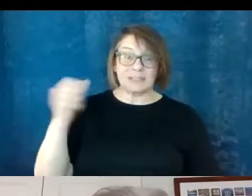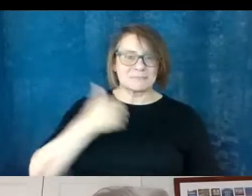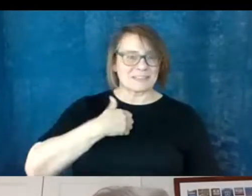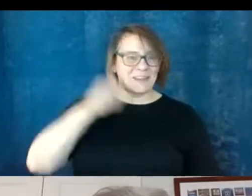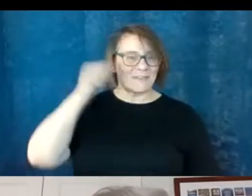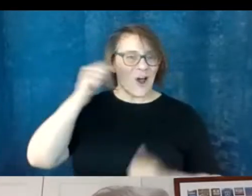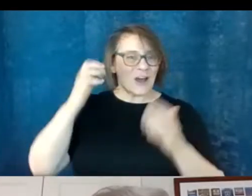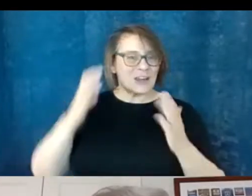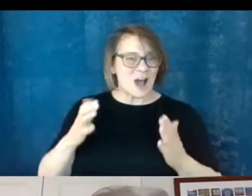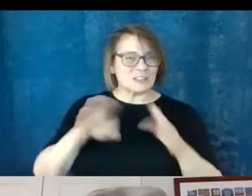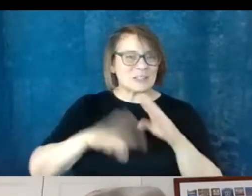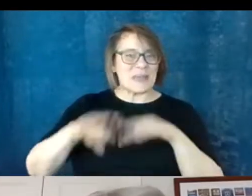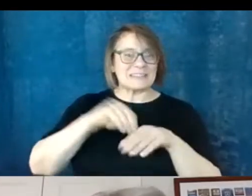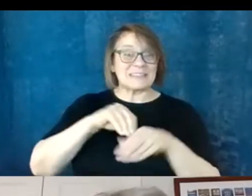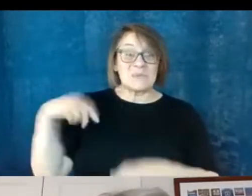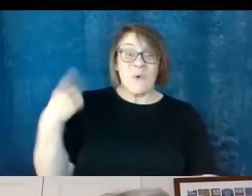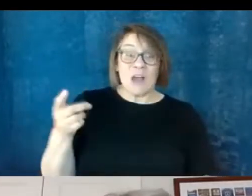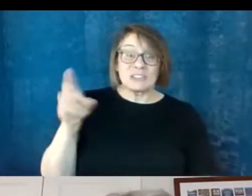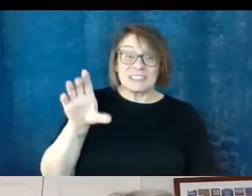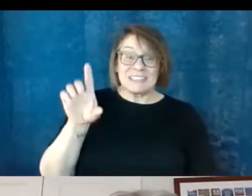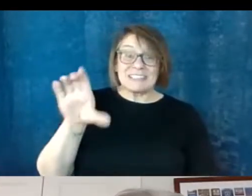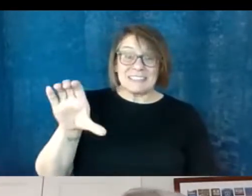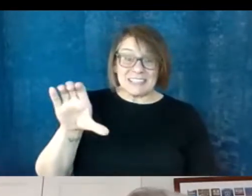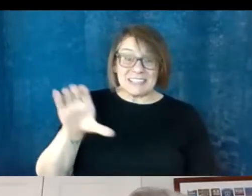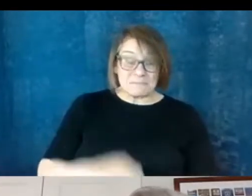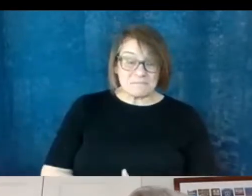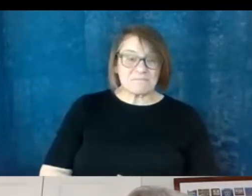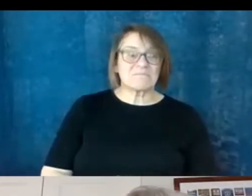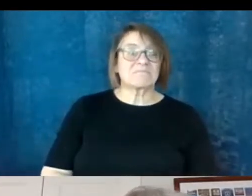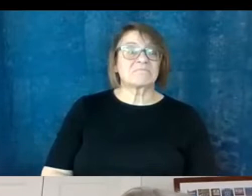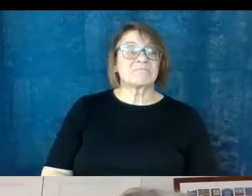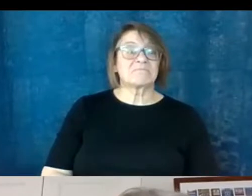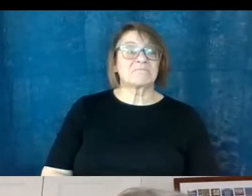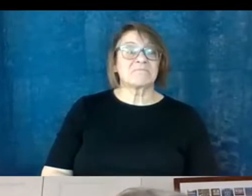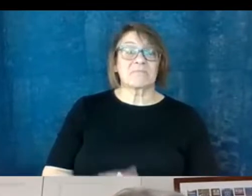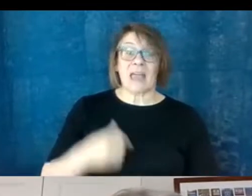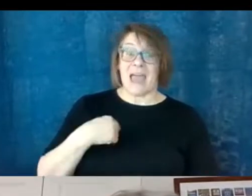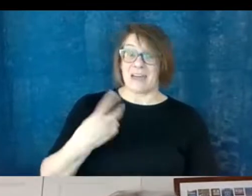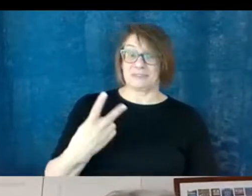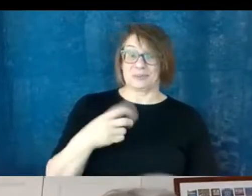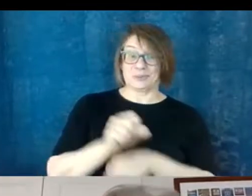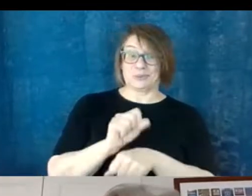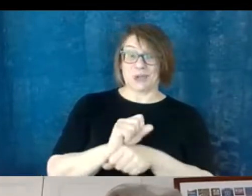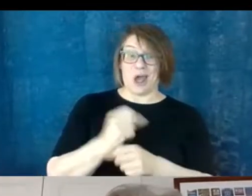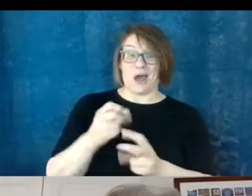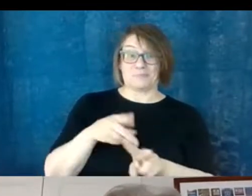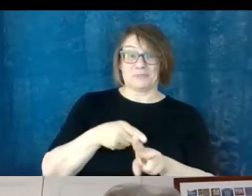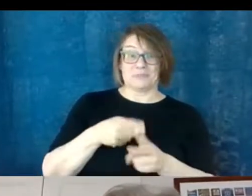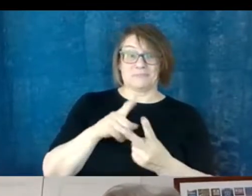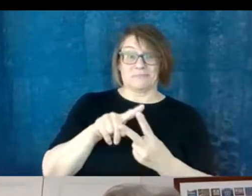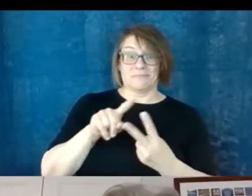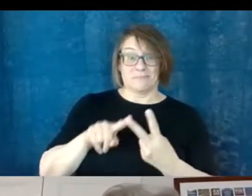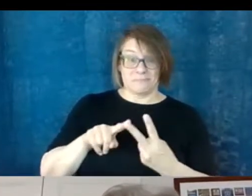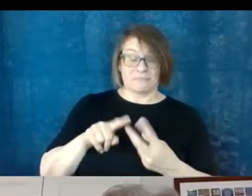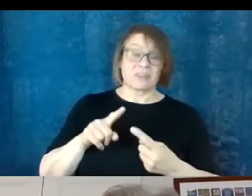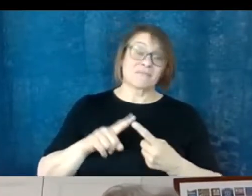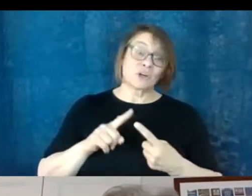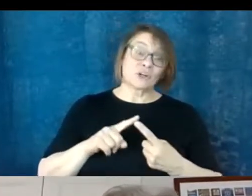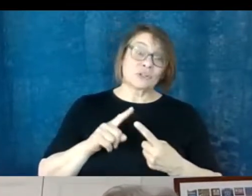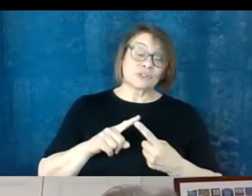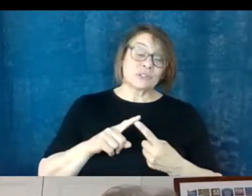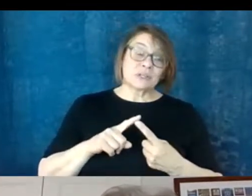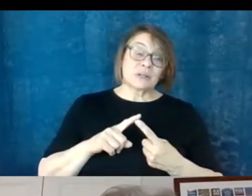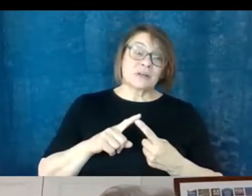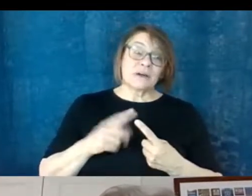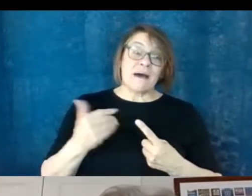audiologist based in Washington, D.C. I have 2 jobs currently. One is